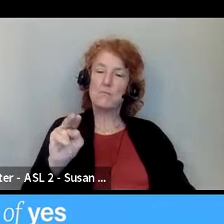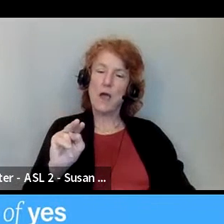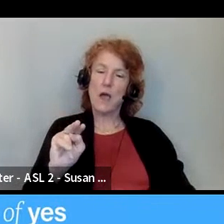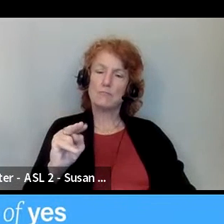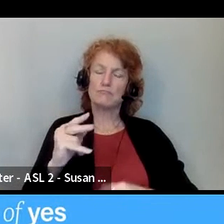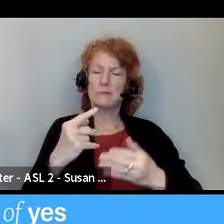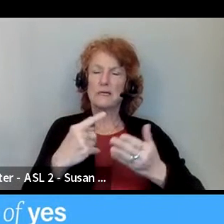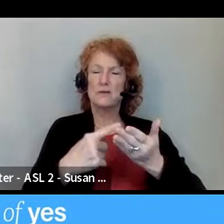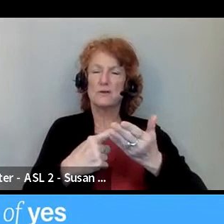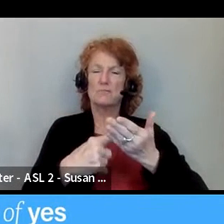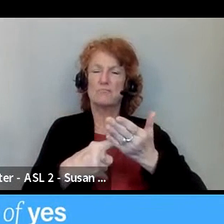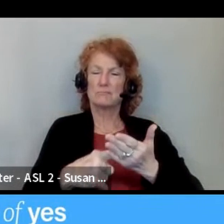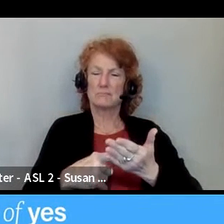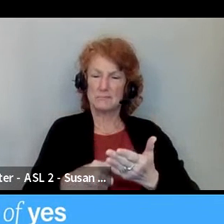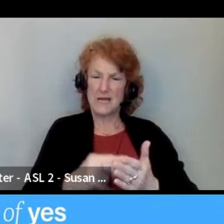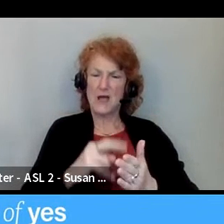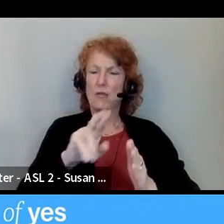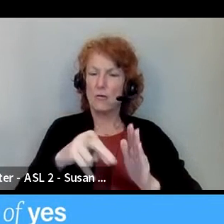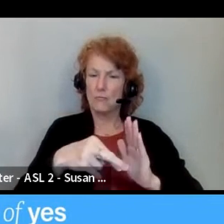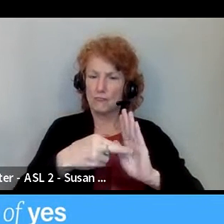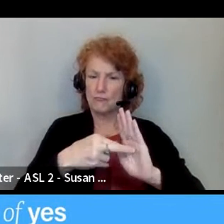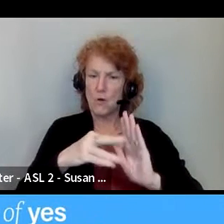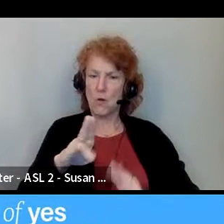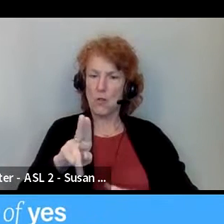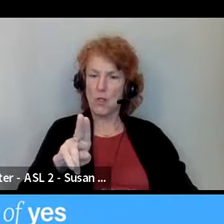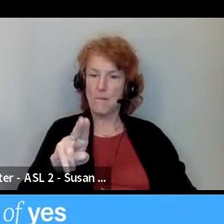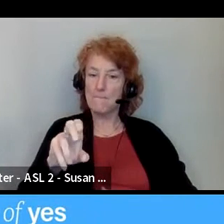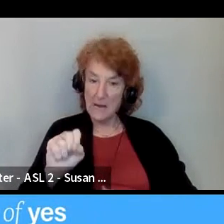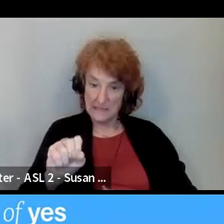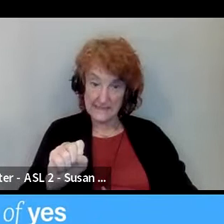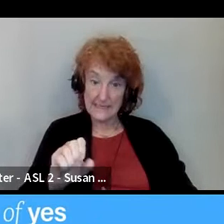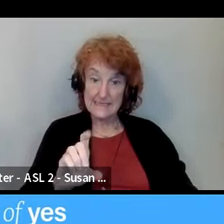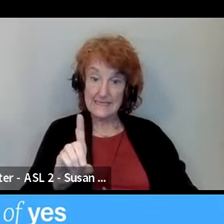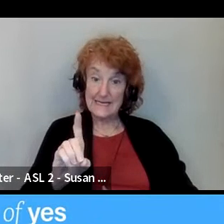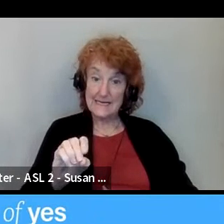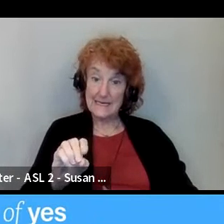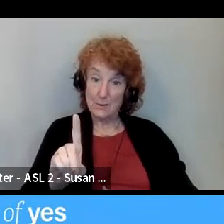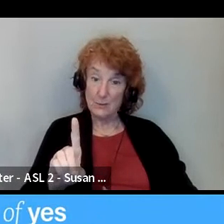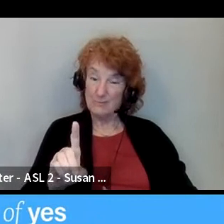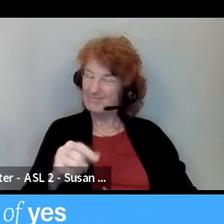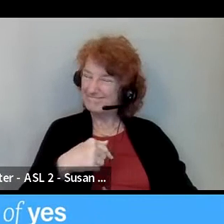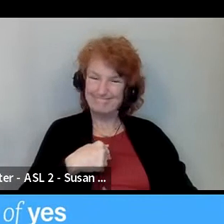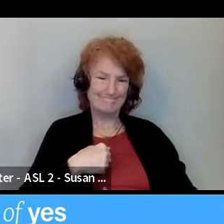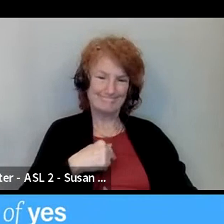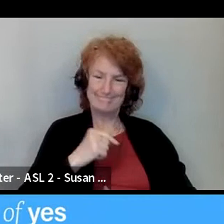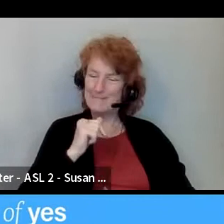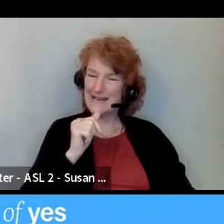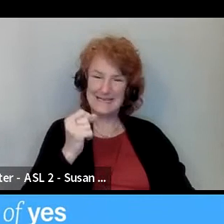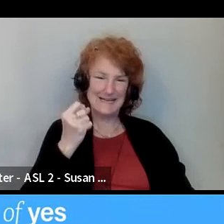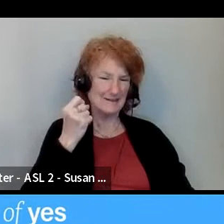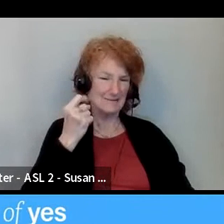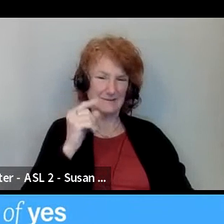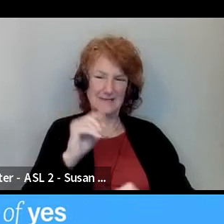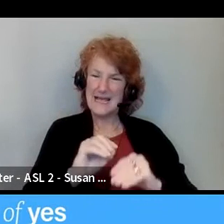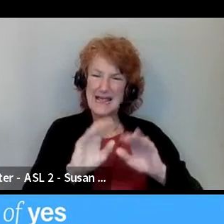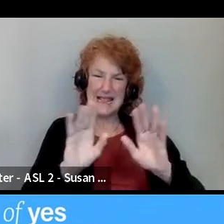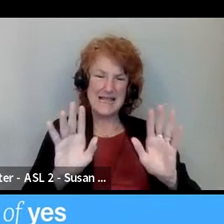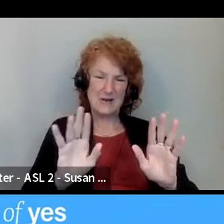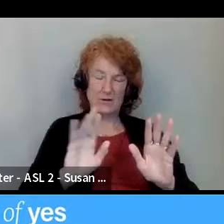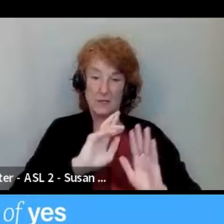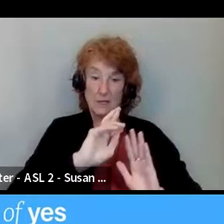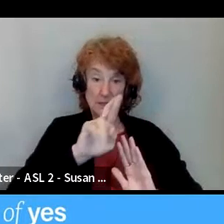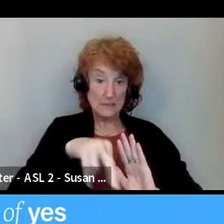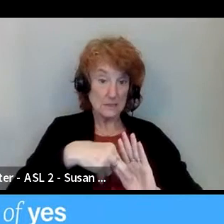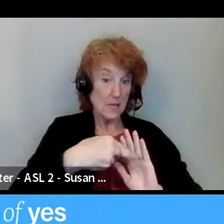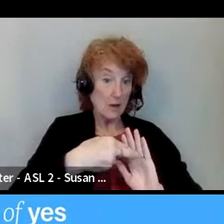of buses in TODs, but it wasn't clear to me whether there is any role of buses in the